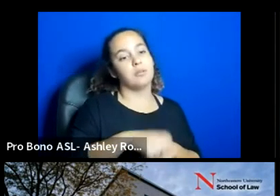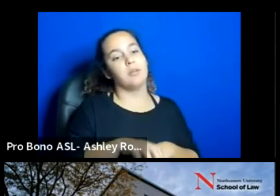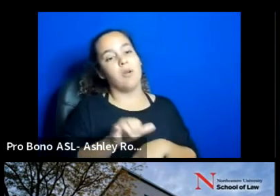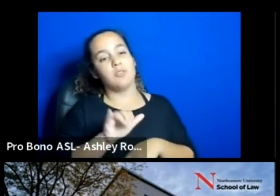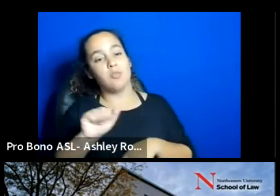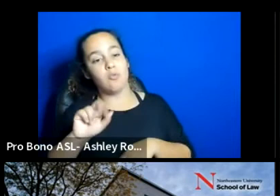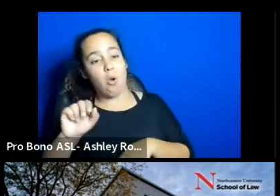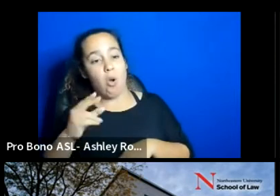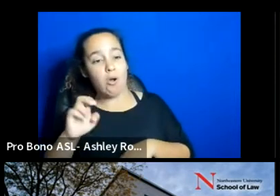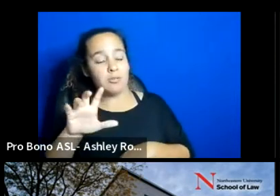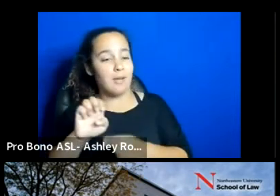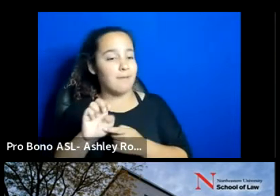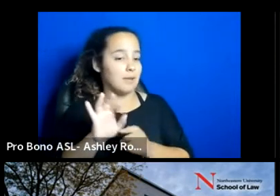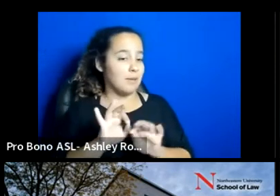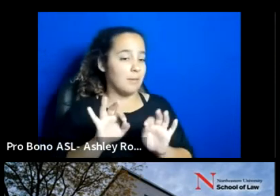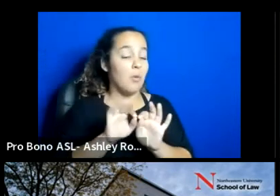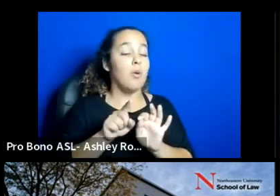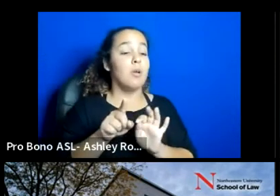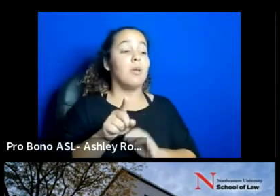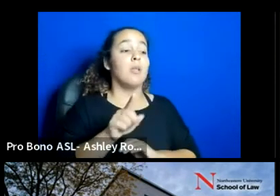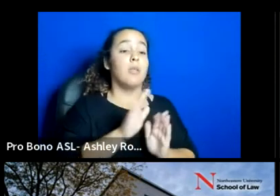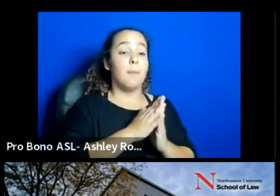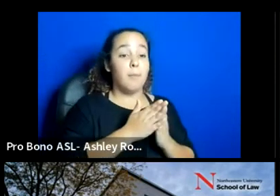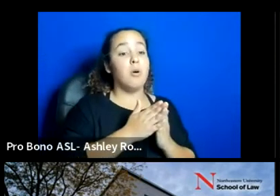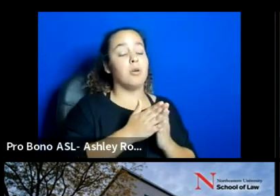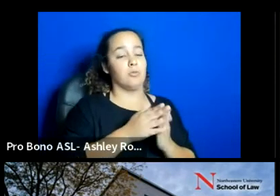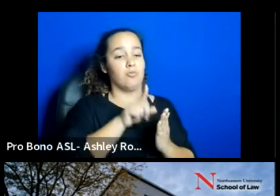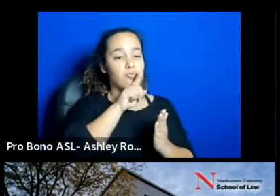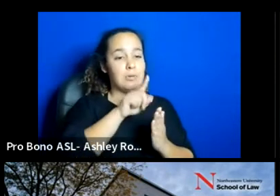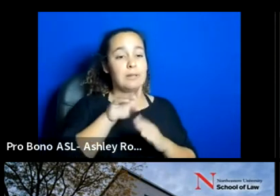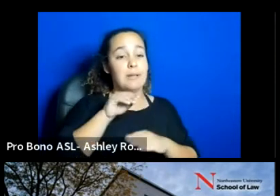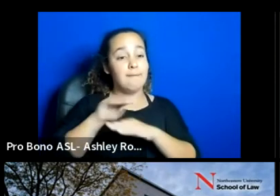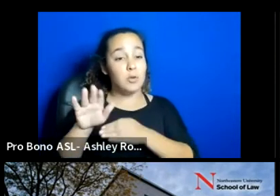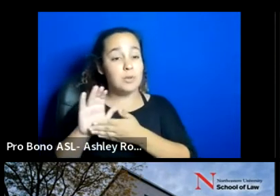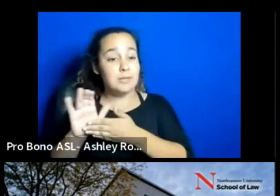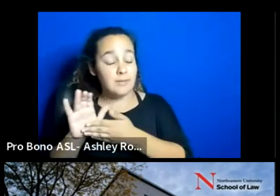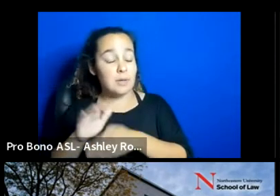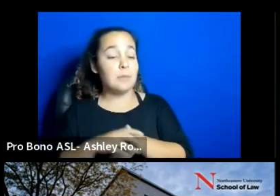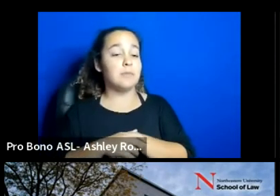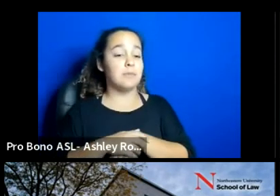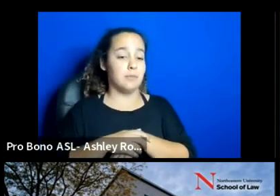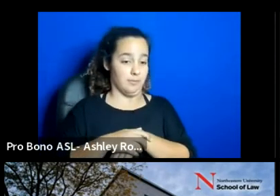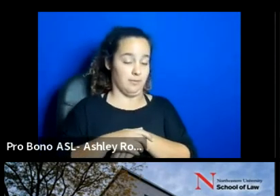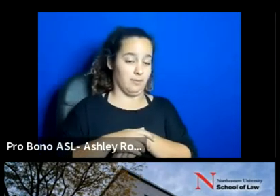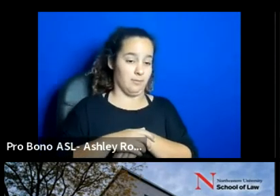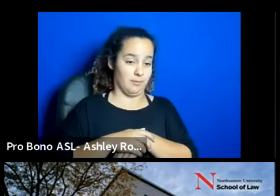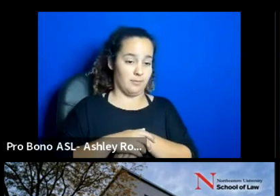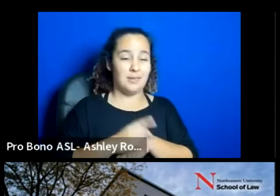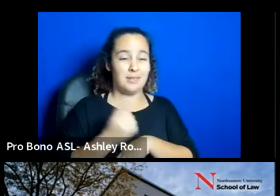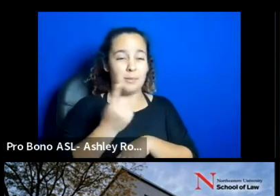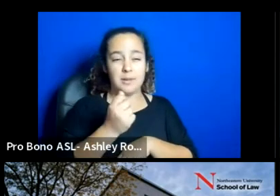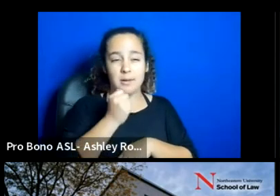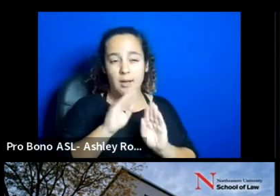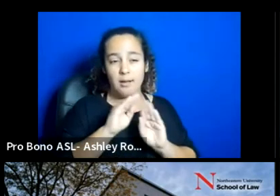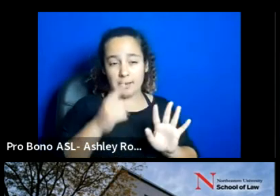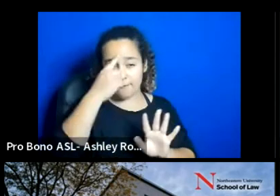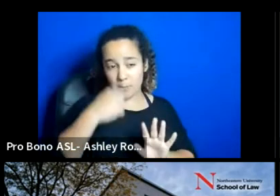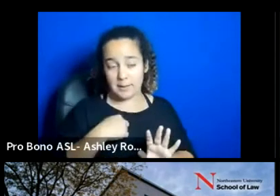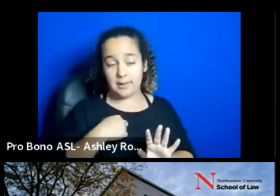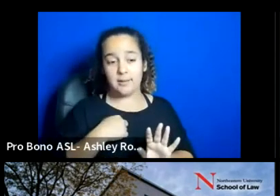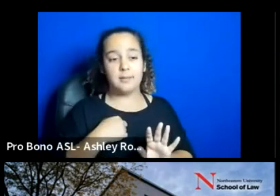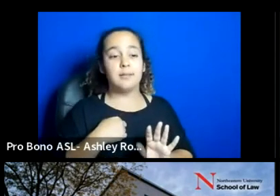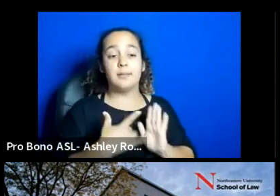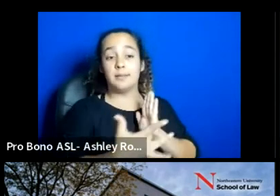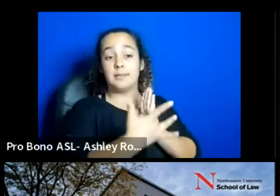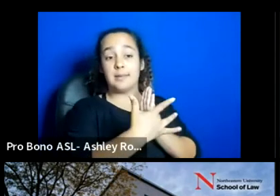book looks at films considered as subsidiary rights. What is not so clear to me is how